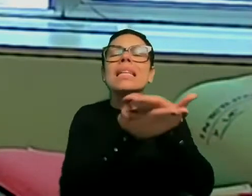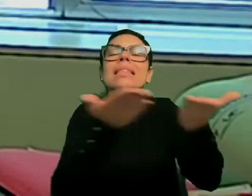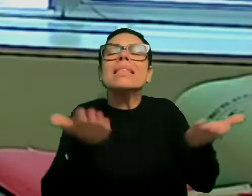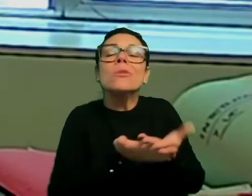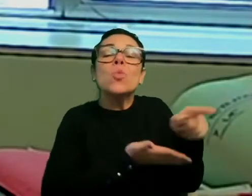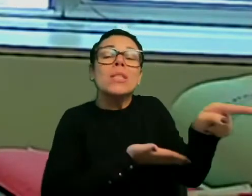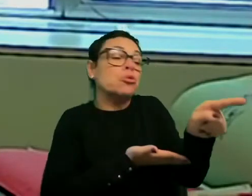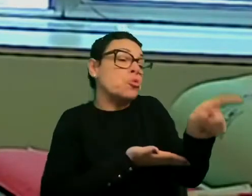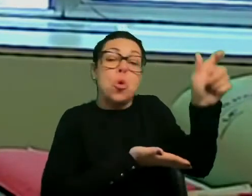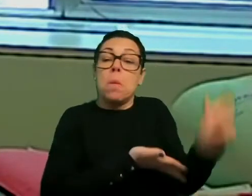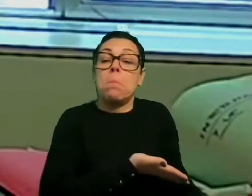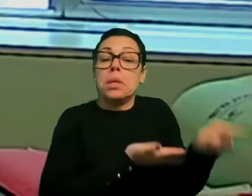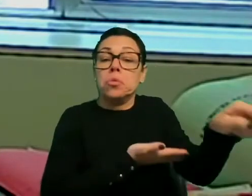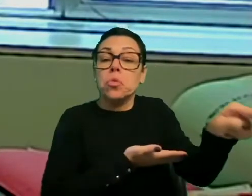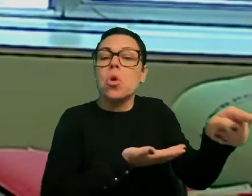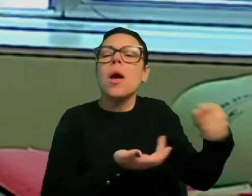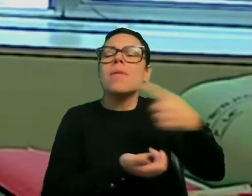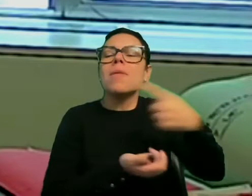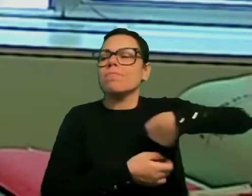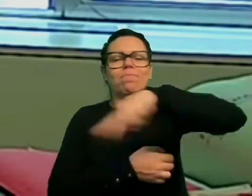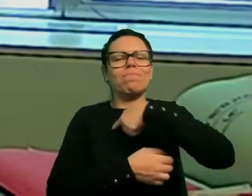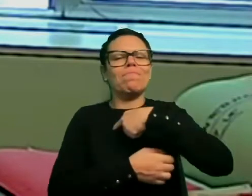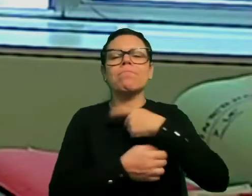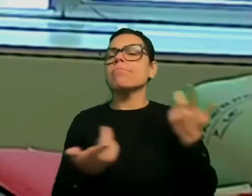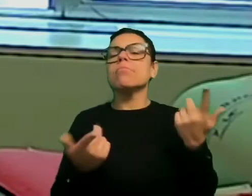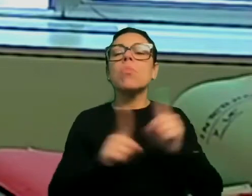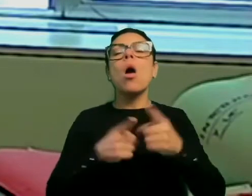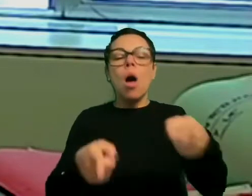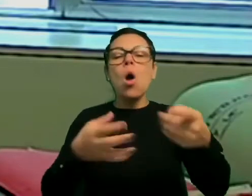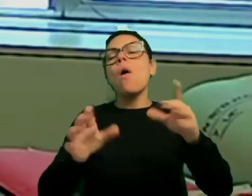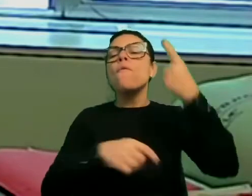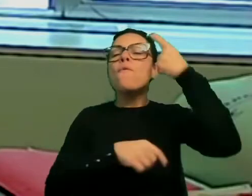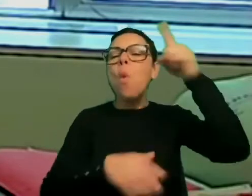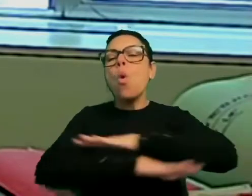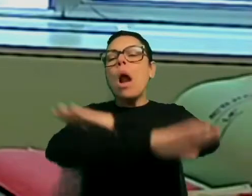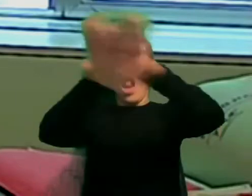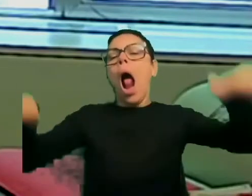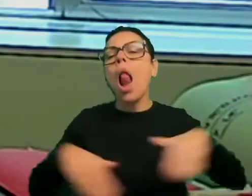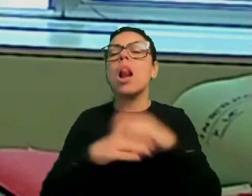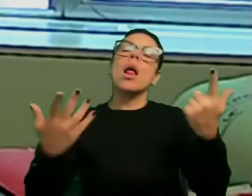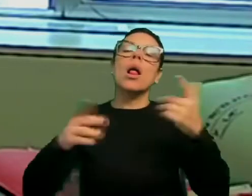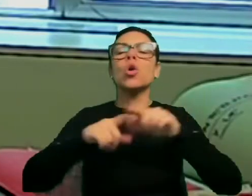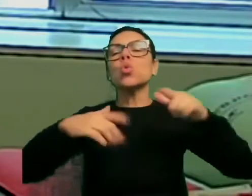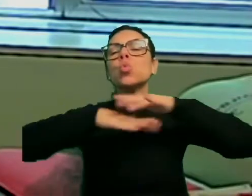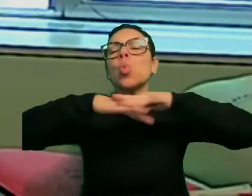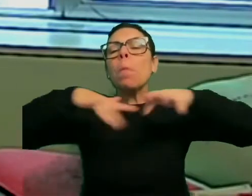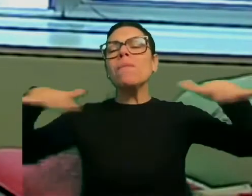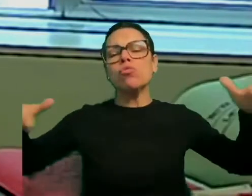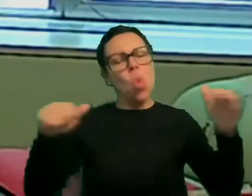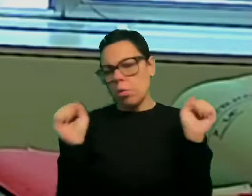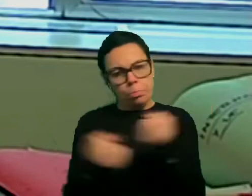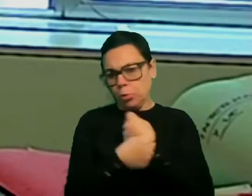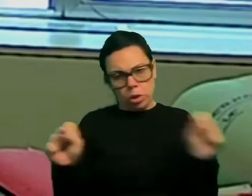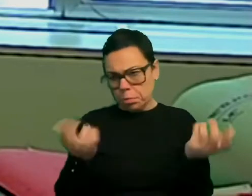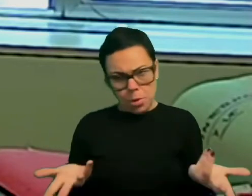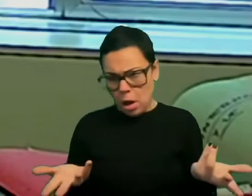go on a case-by-case basis. This is the difficulty. This is the main constraint, I would say. So it is really, we need